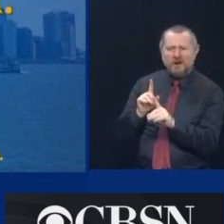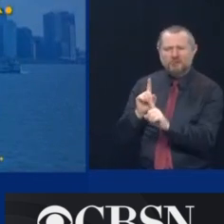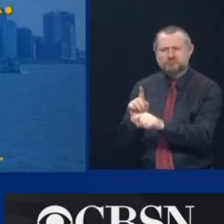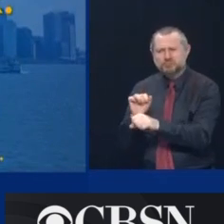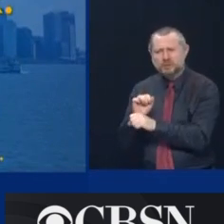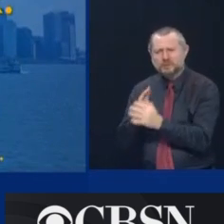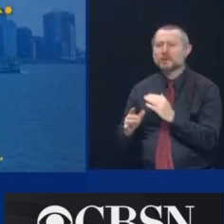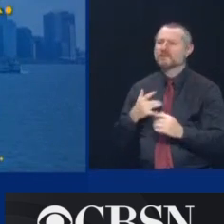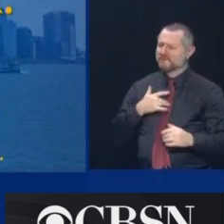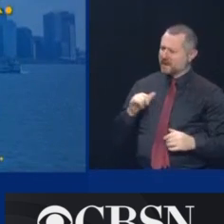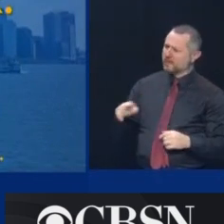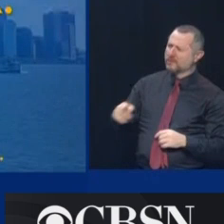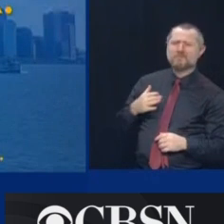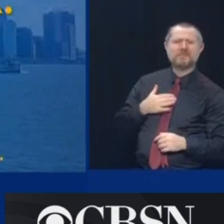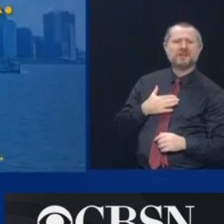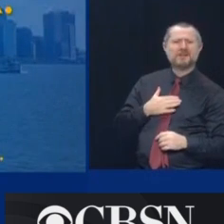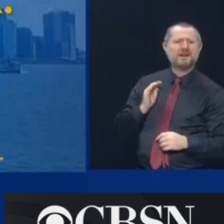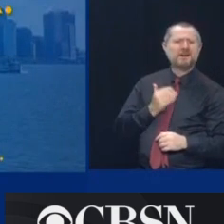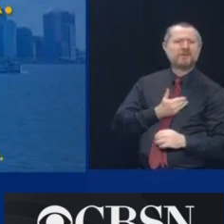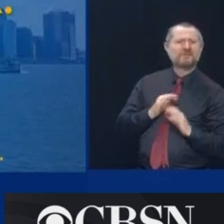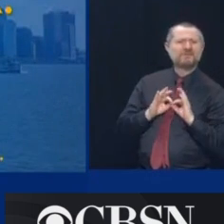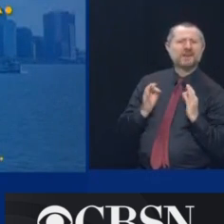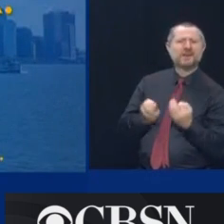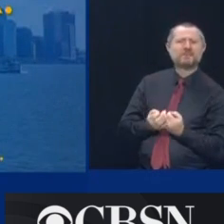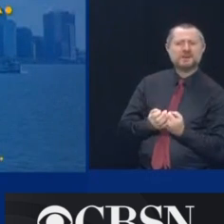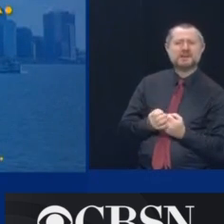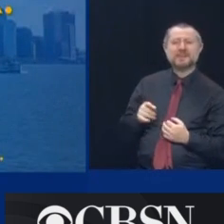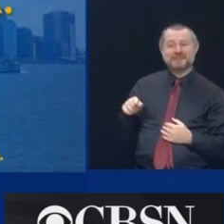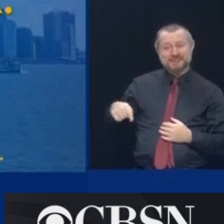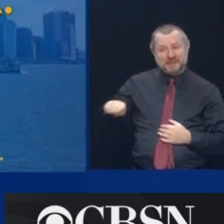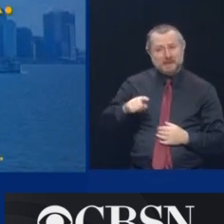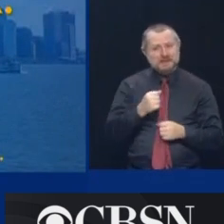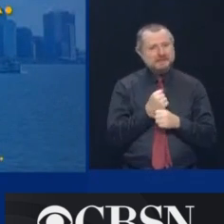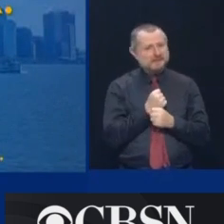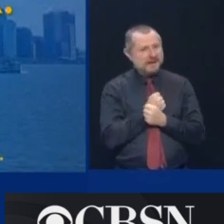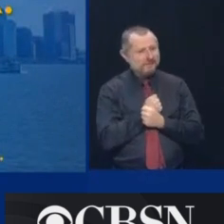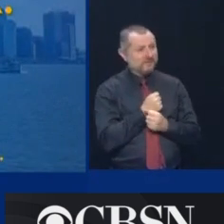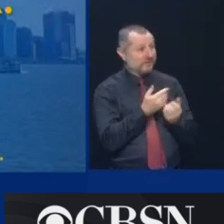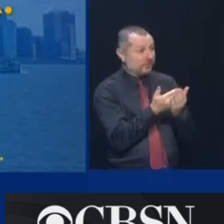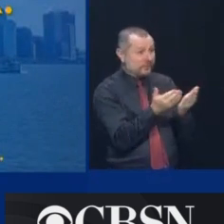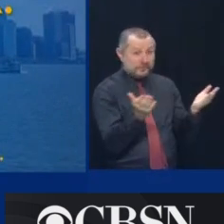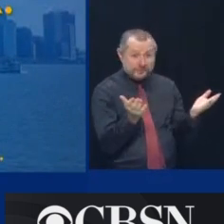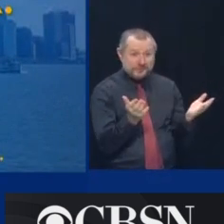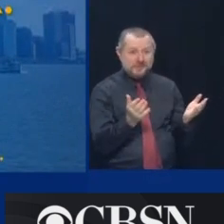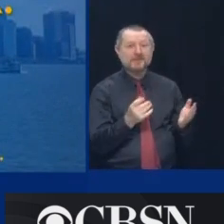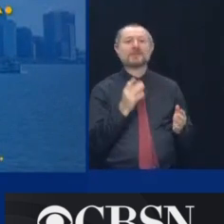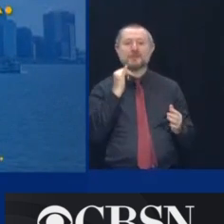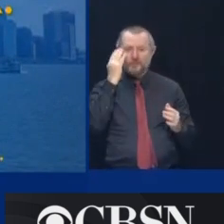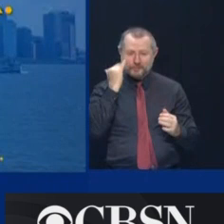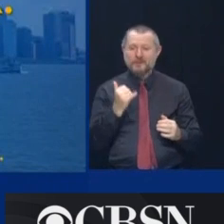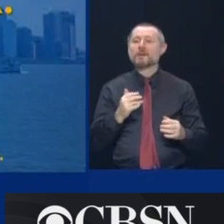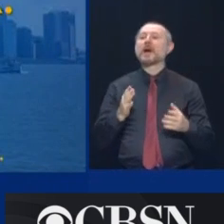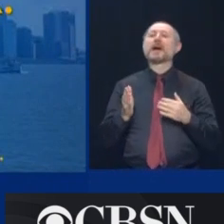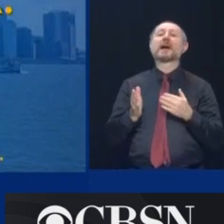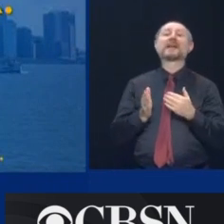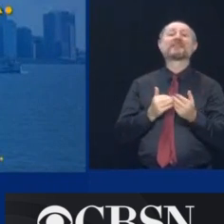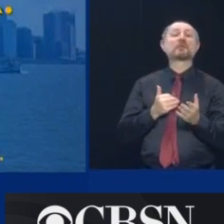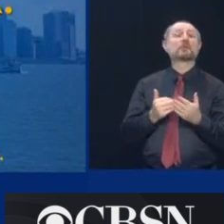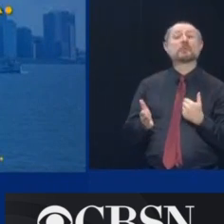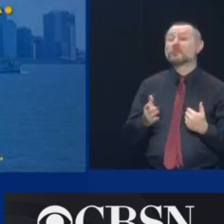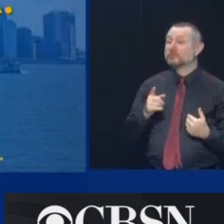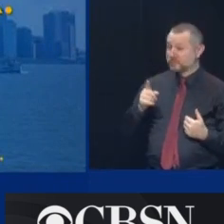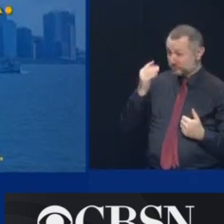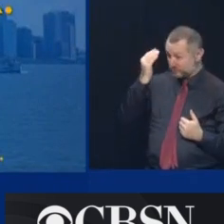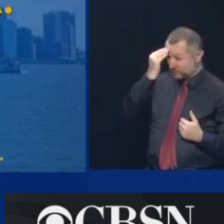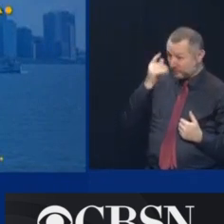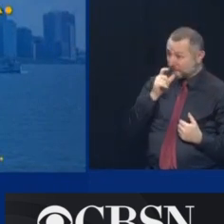sisters. And they did it out of love for you, even though they didn't know you,